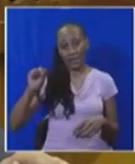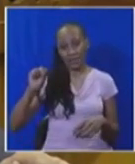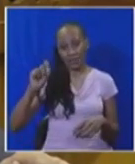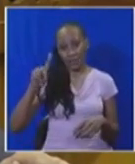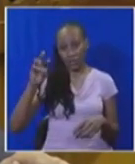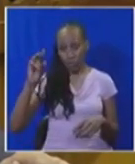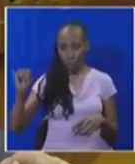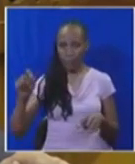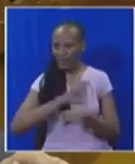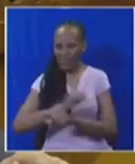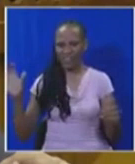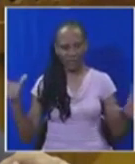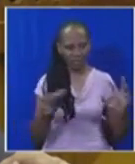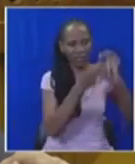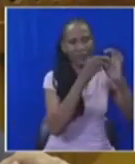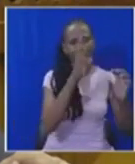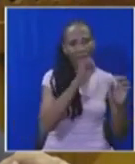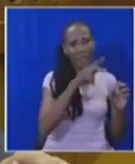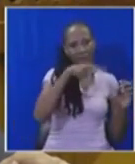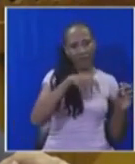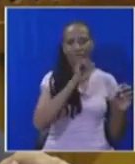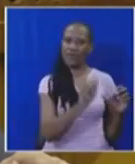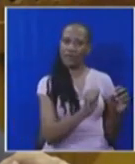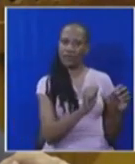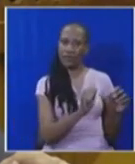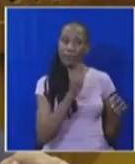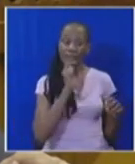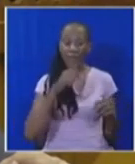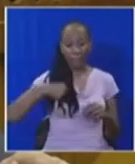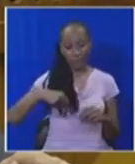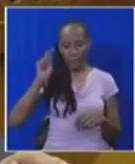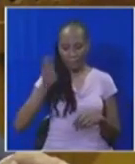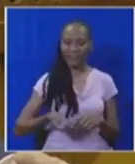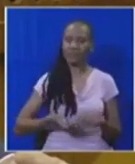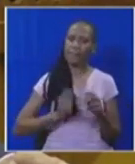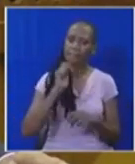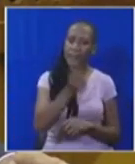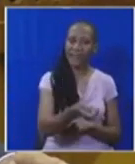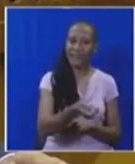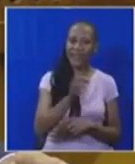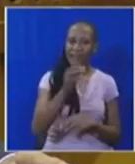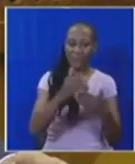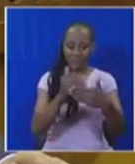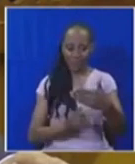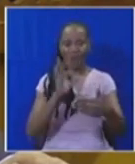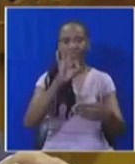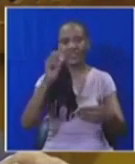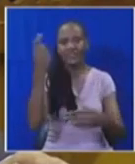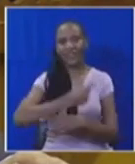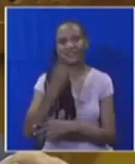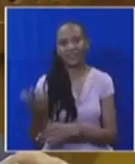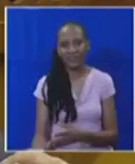with the MFMA, which requires that municipalities settle their accounts within 30 days of invoice. but Eskom starts charging interest from day